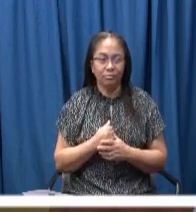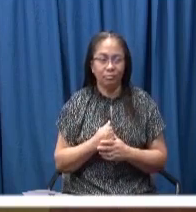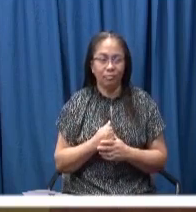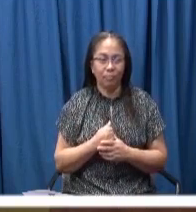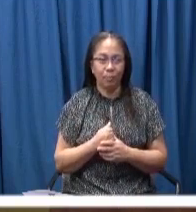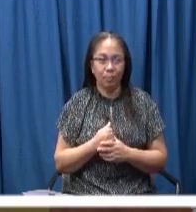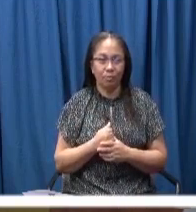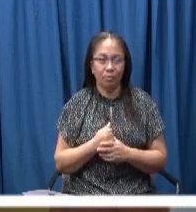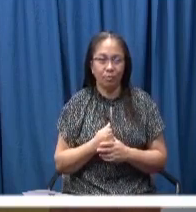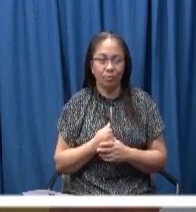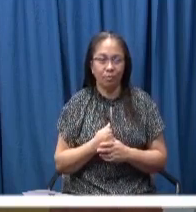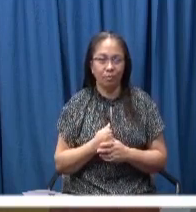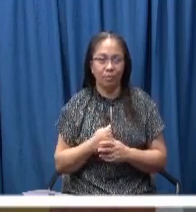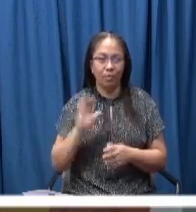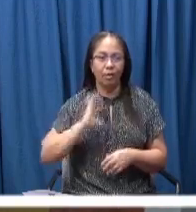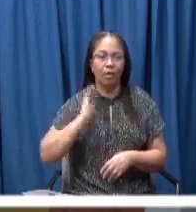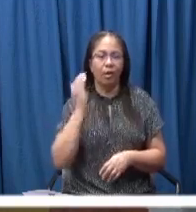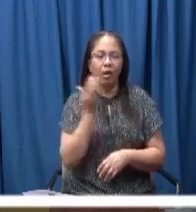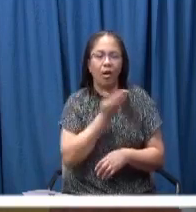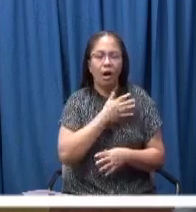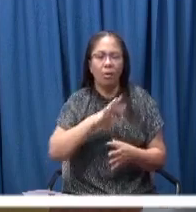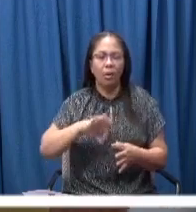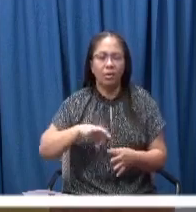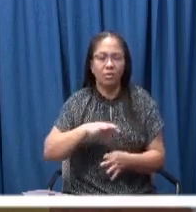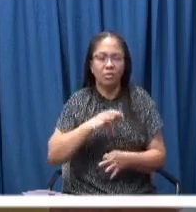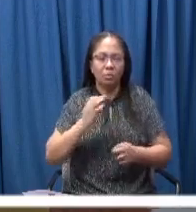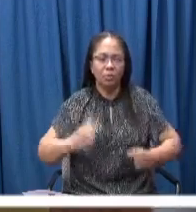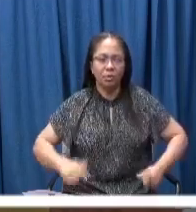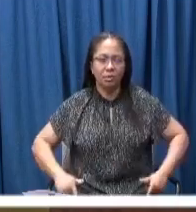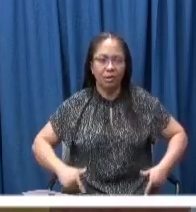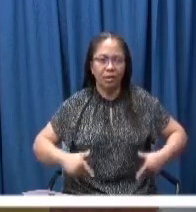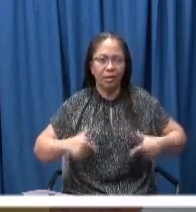The whole of the spiritual life,